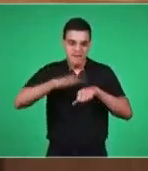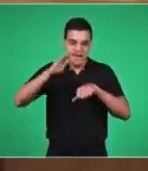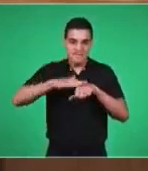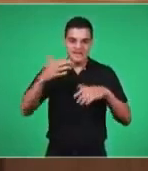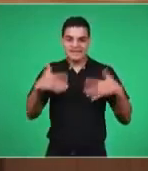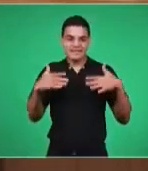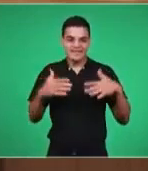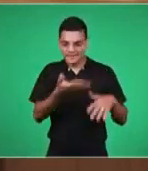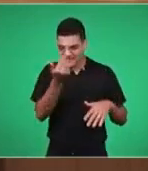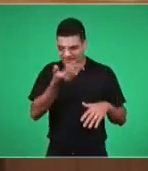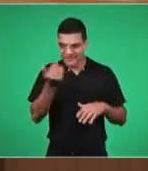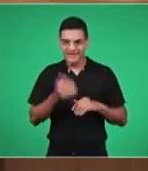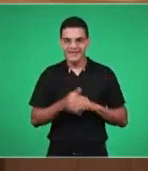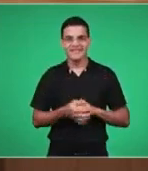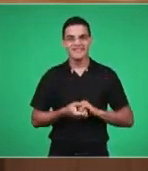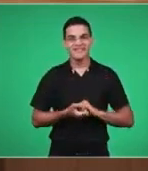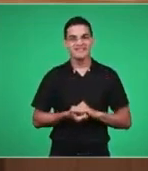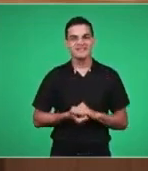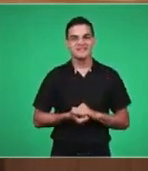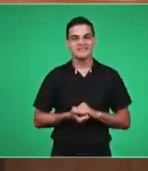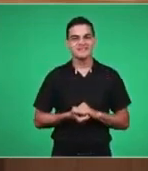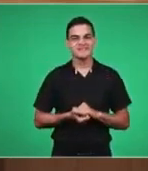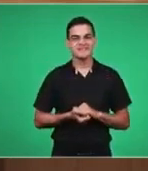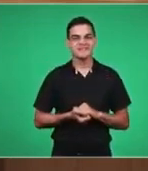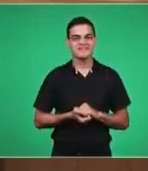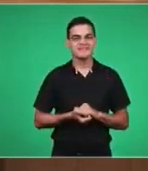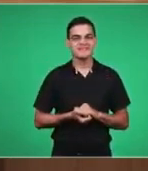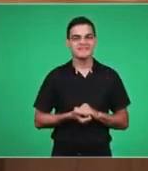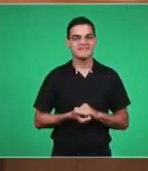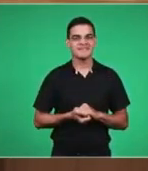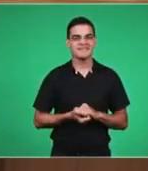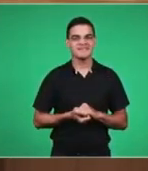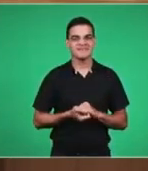Jesus, don't come over here and ask the question for us.